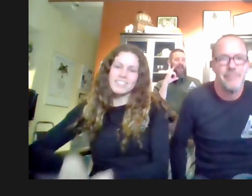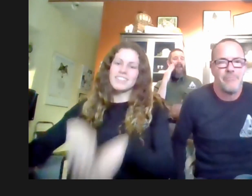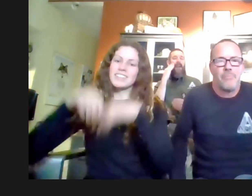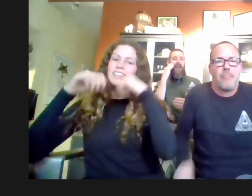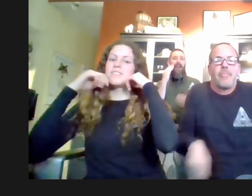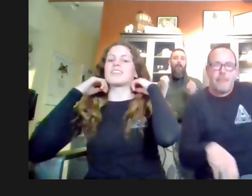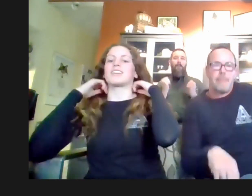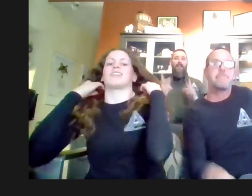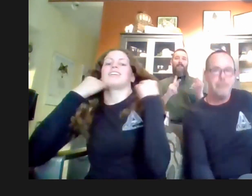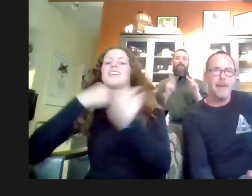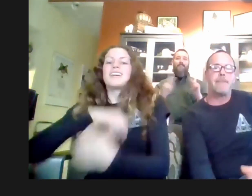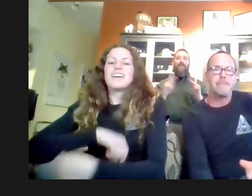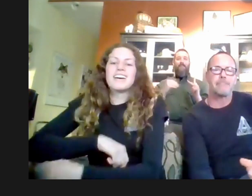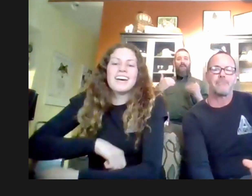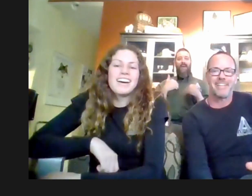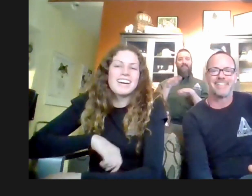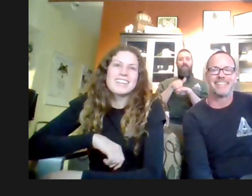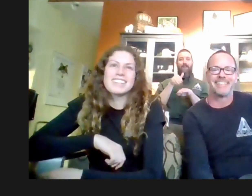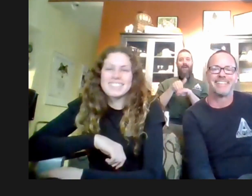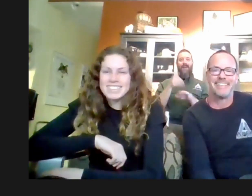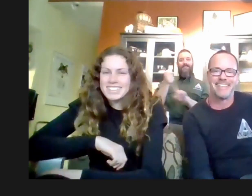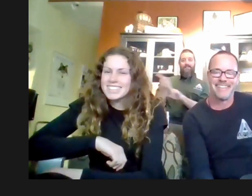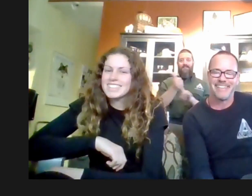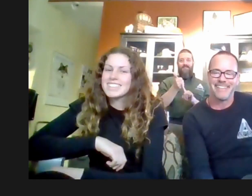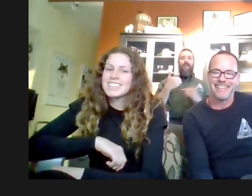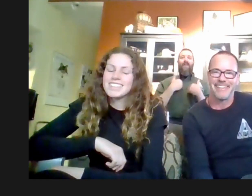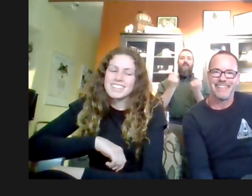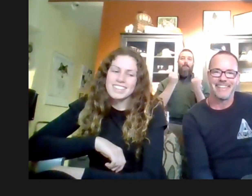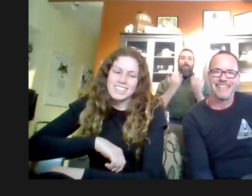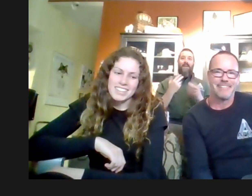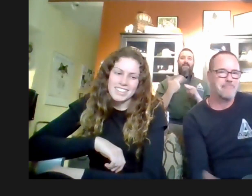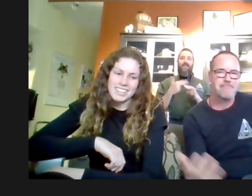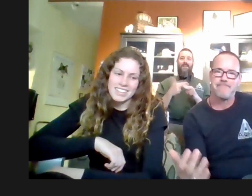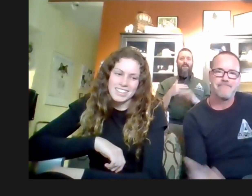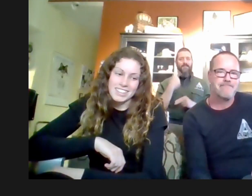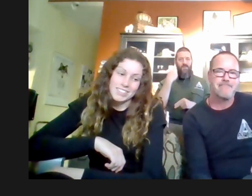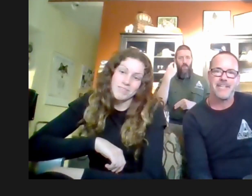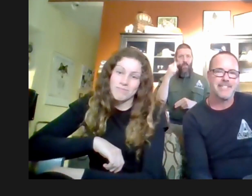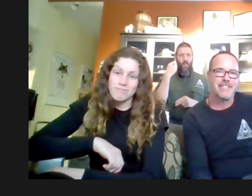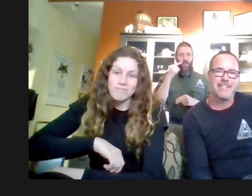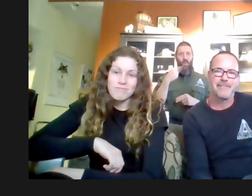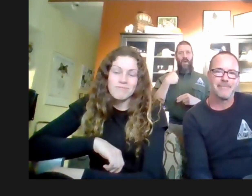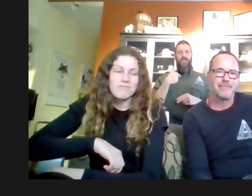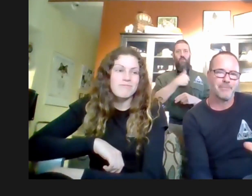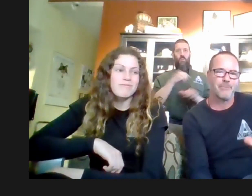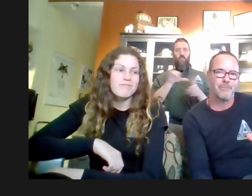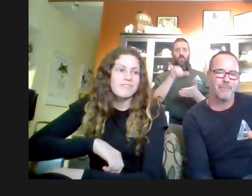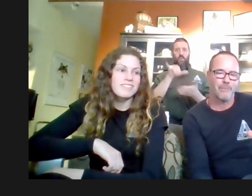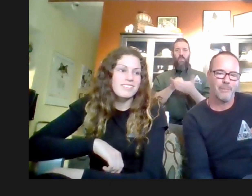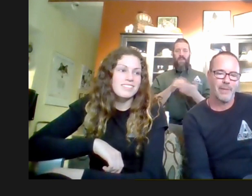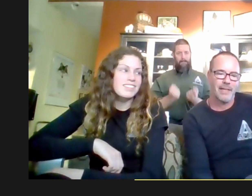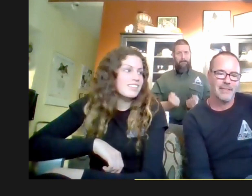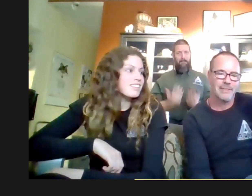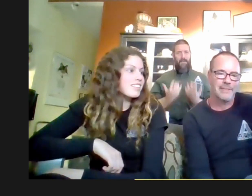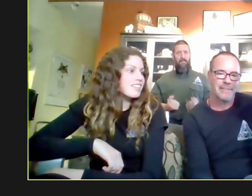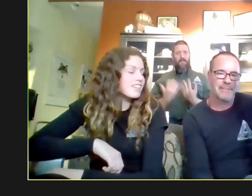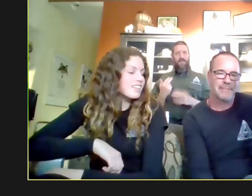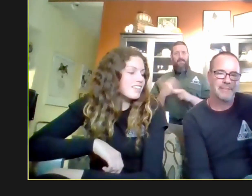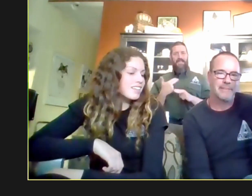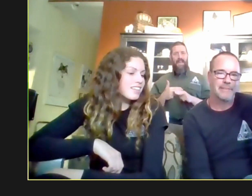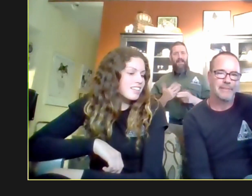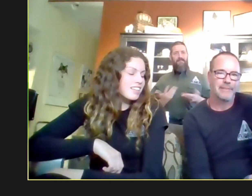or a bird or whatever, right, with multiple names. Why do we do that to our pets, our animals? We have multiple names